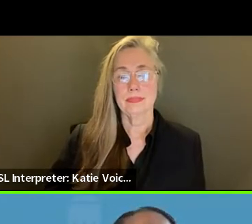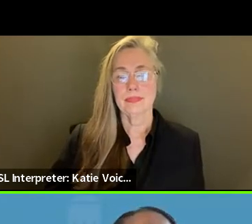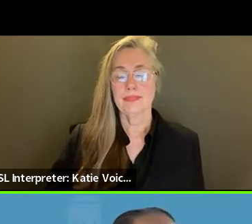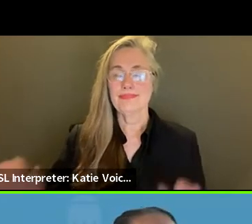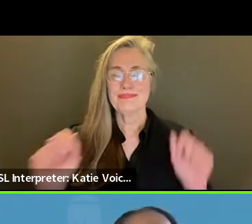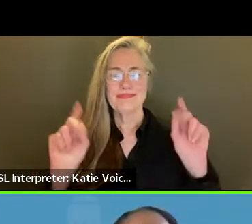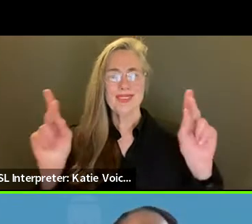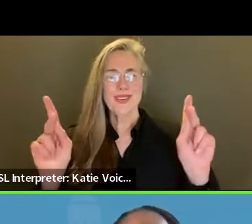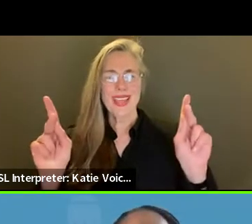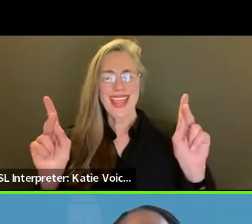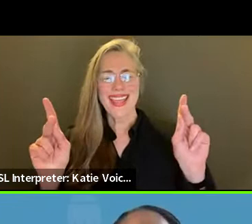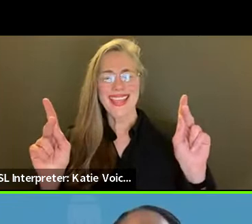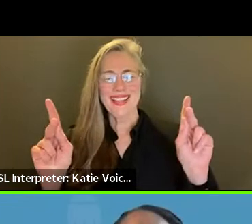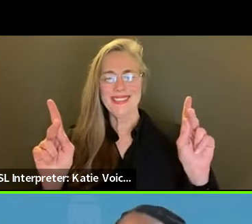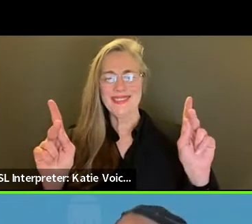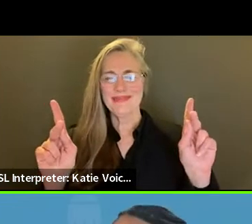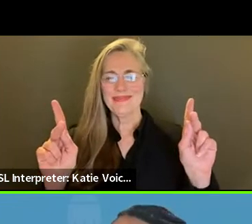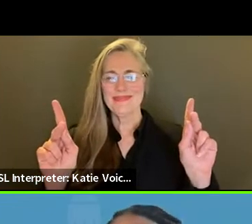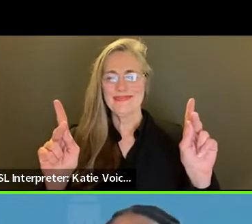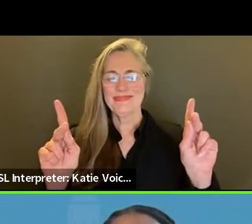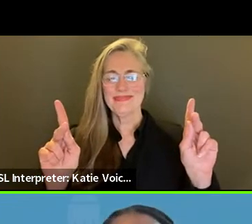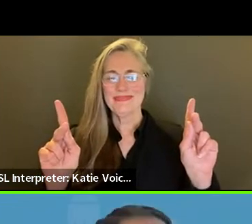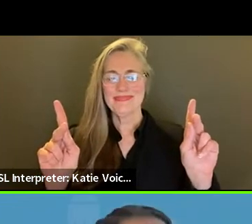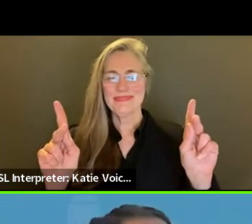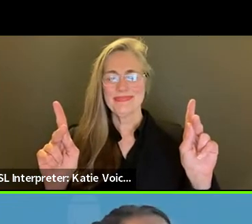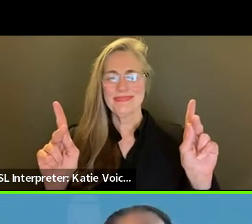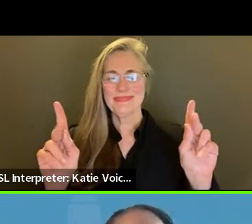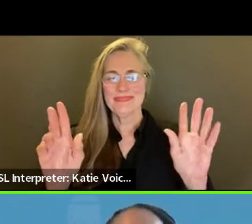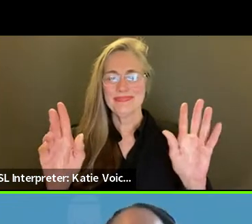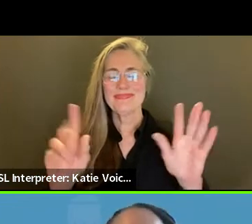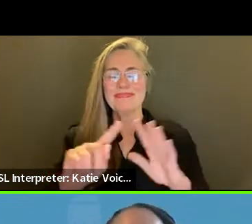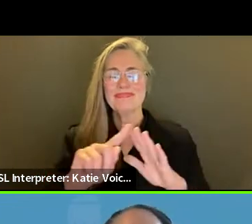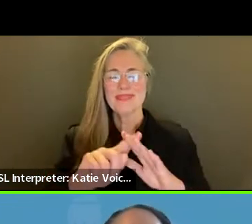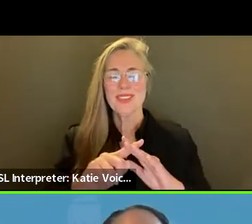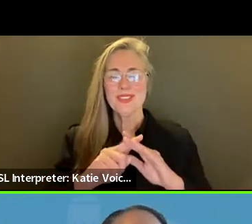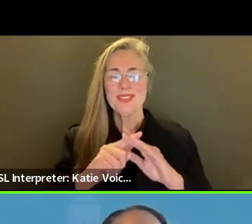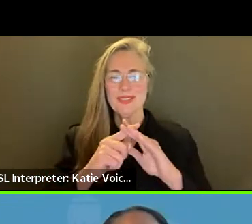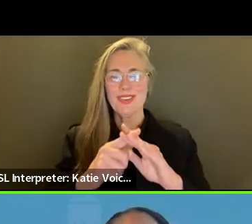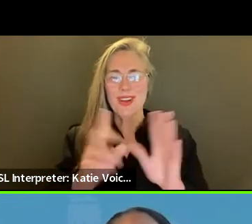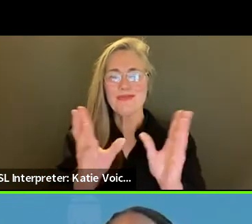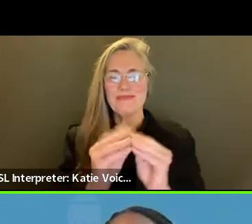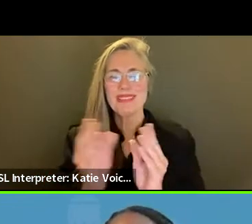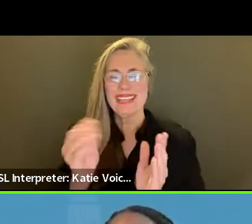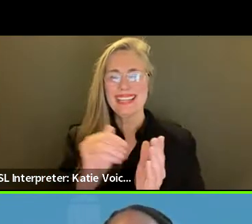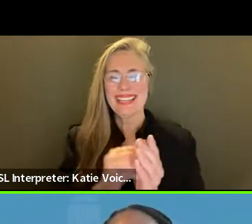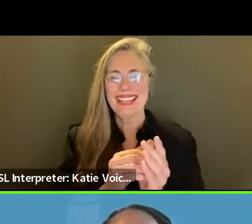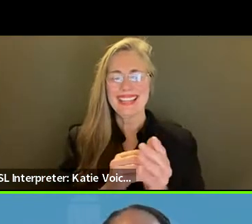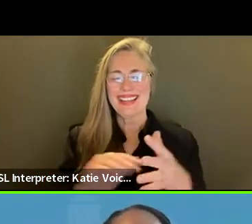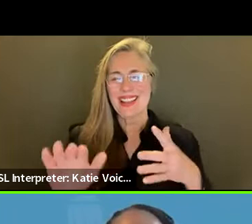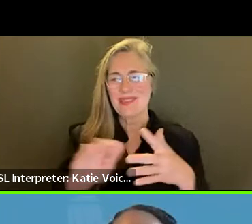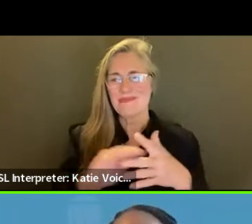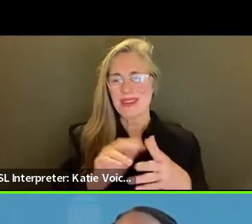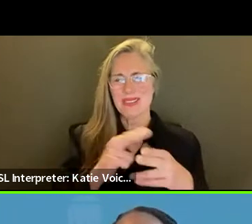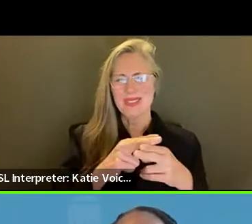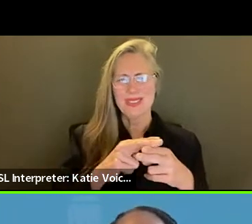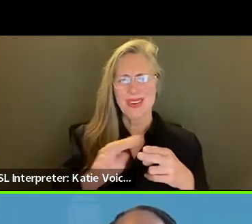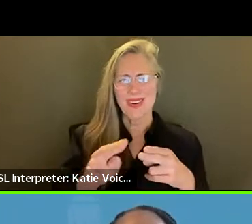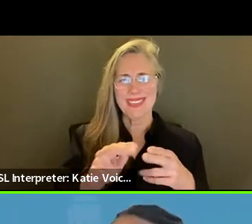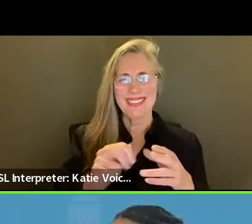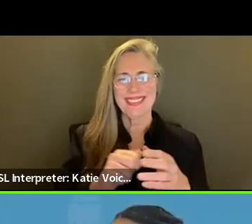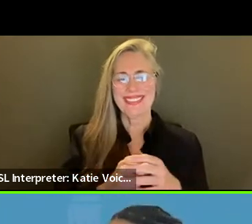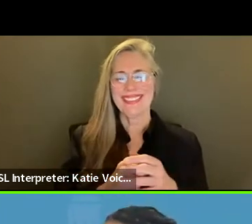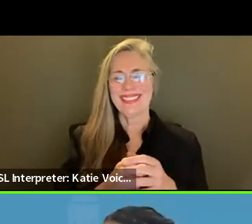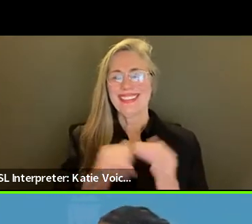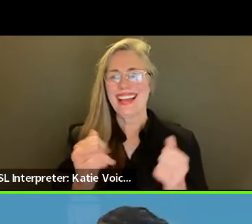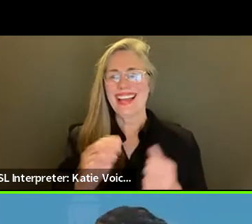Okay, team, I'm going to call us back to order. That short break. I know other board members are logging